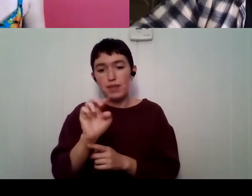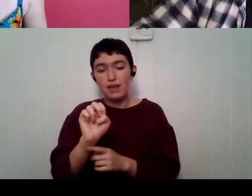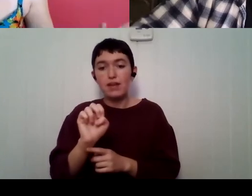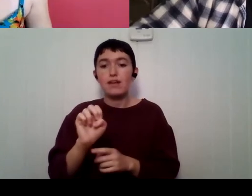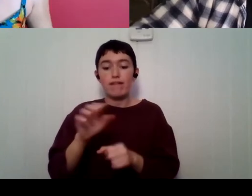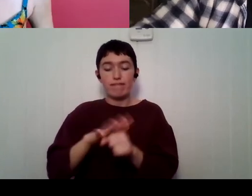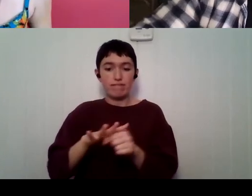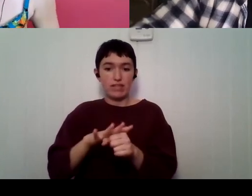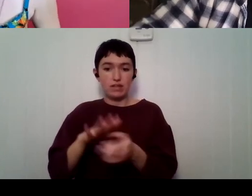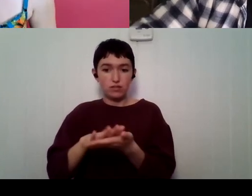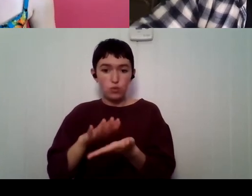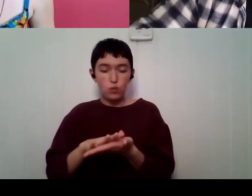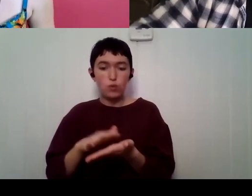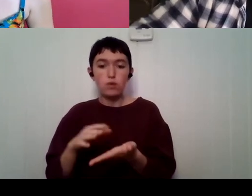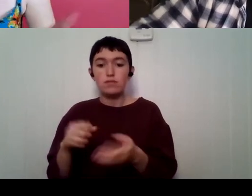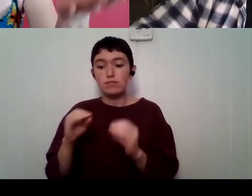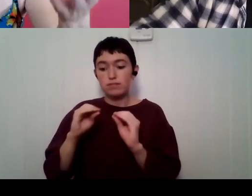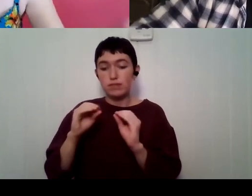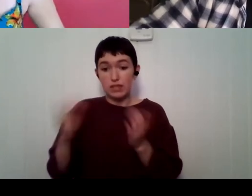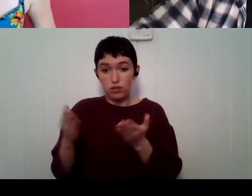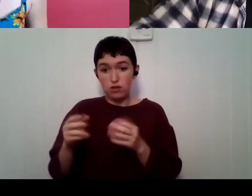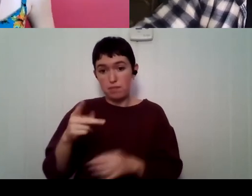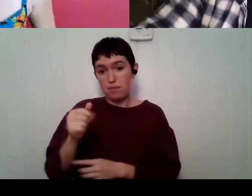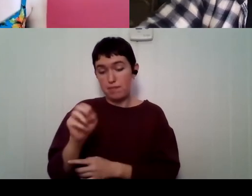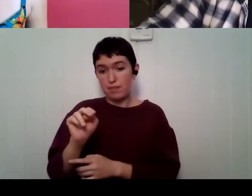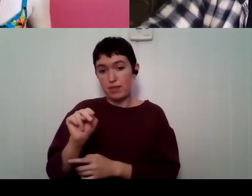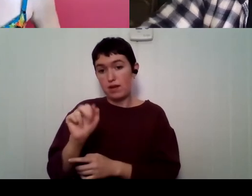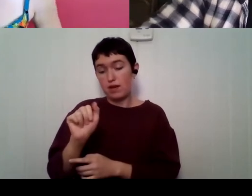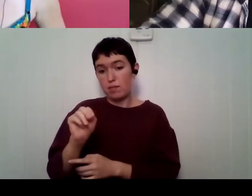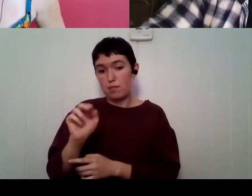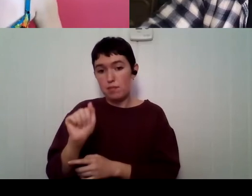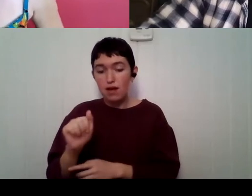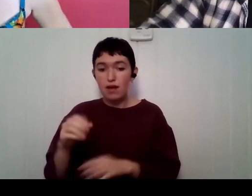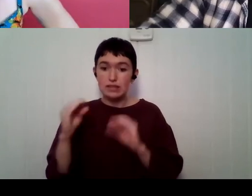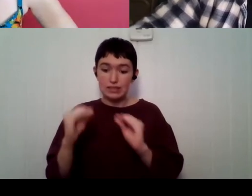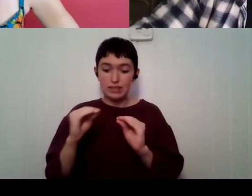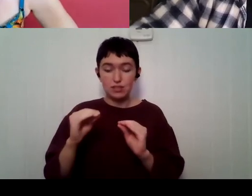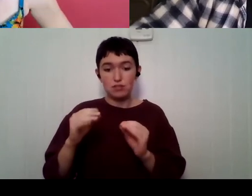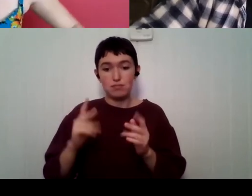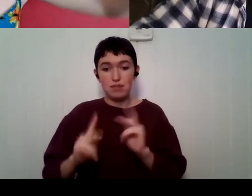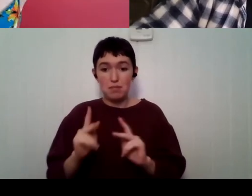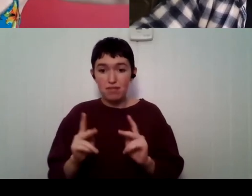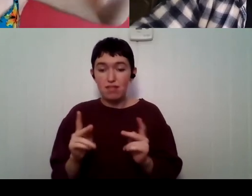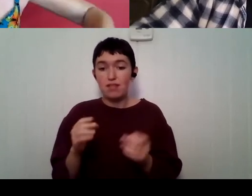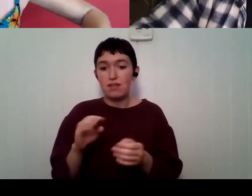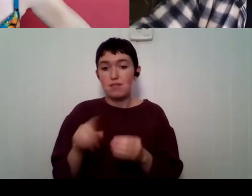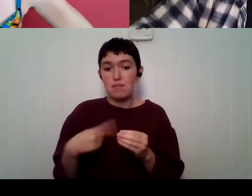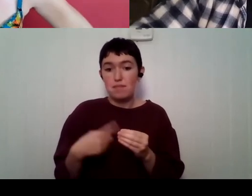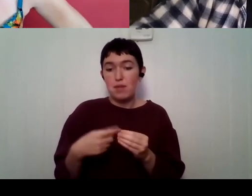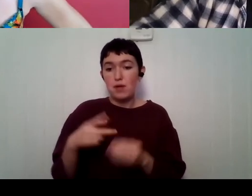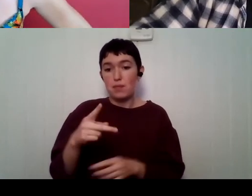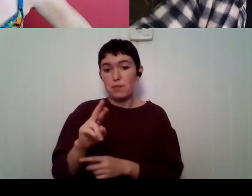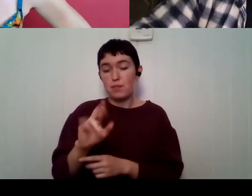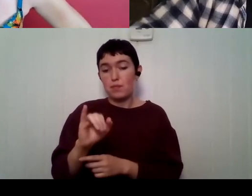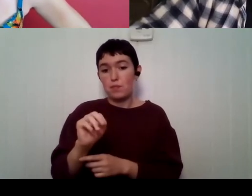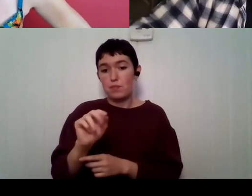how to become primatologists or biologists. I even told Sarah, we would love to get a boat. We were actually just looking at, because we're right near the water and we're like, we should get a